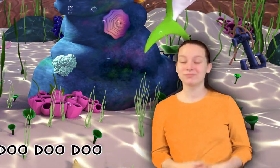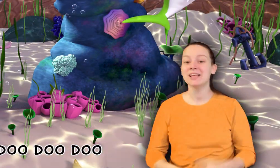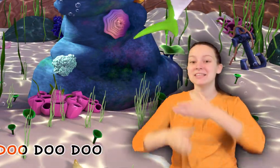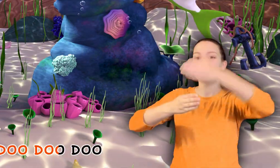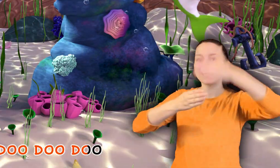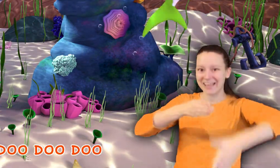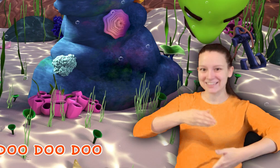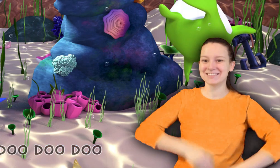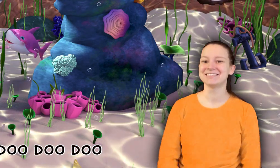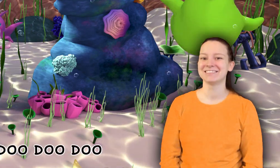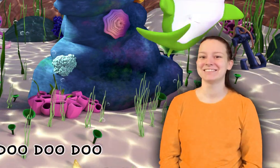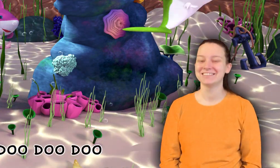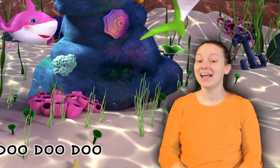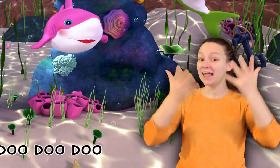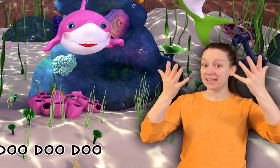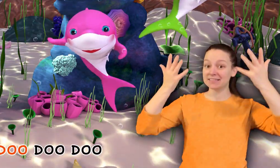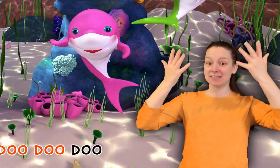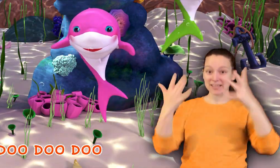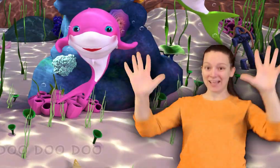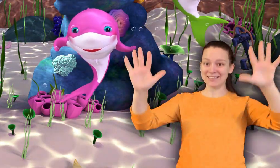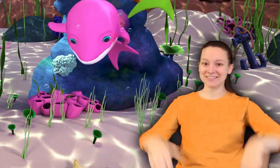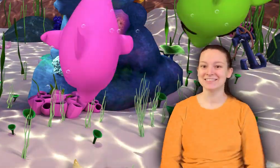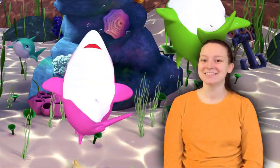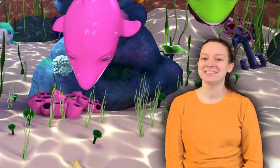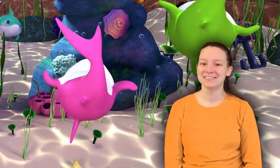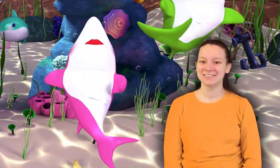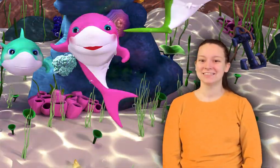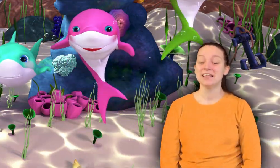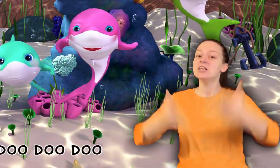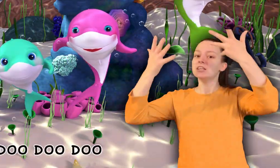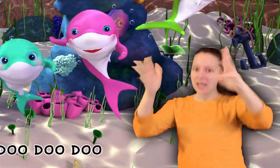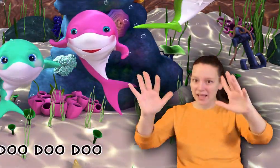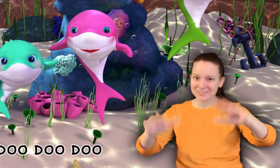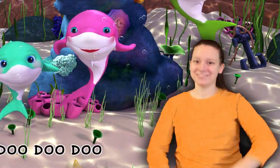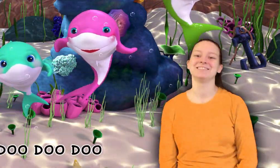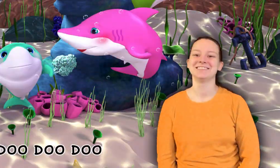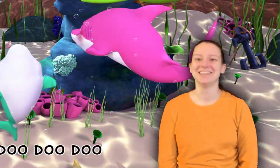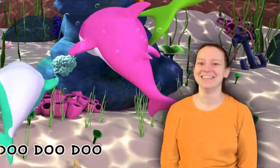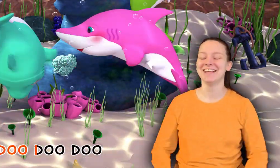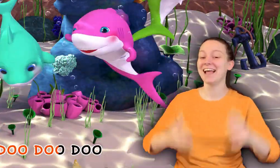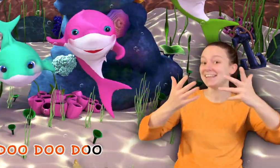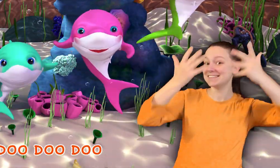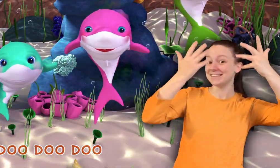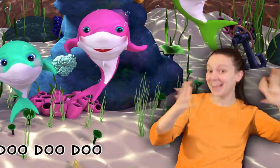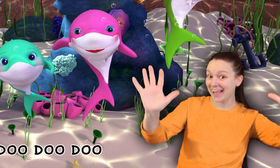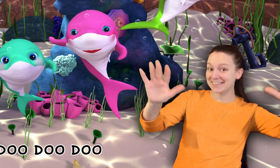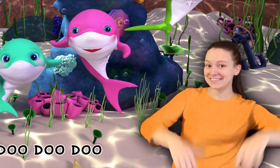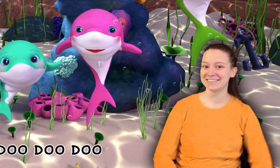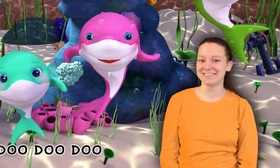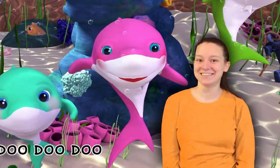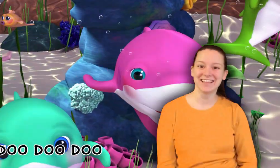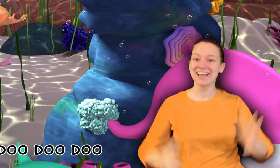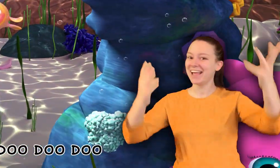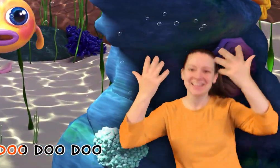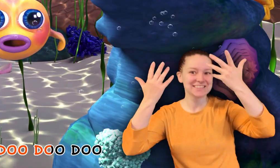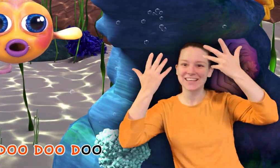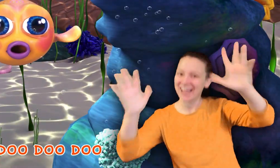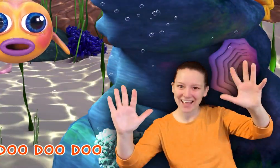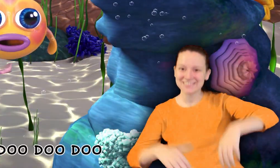end, it's the end, it's the end. It's the end, it's the